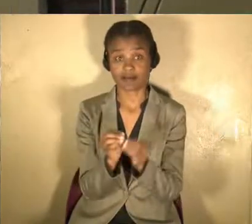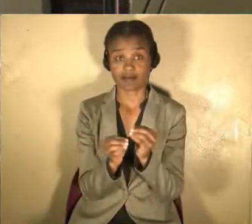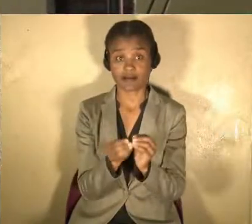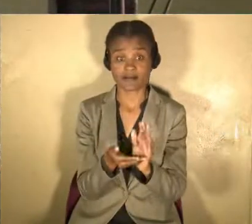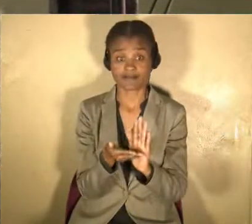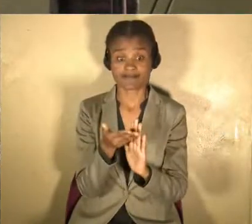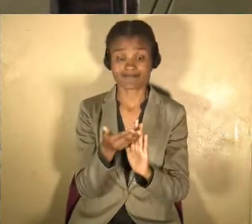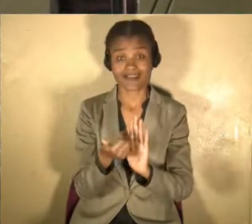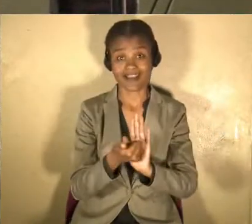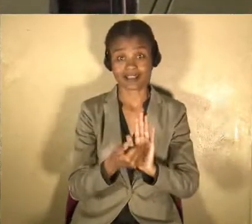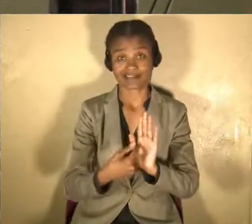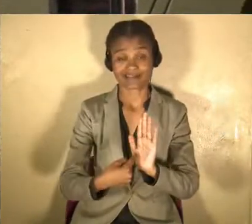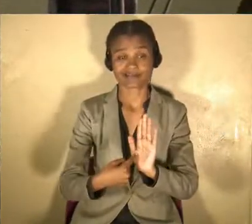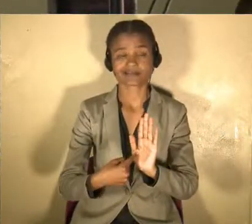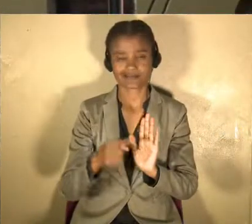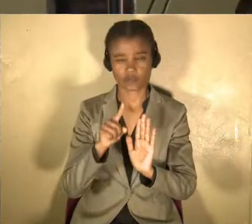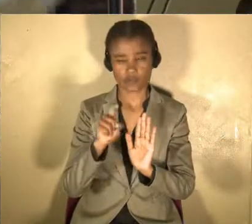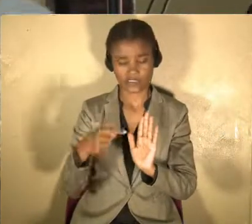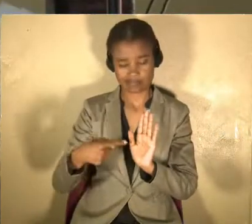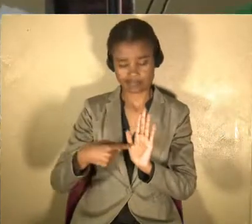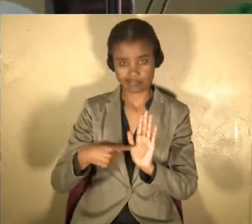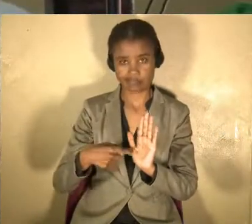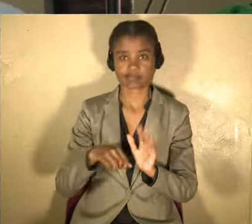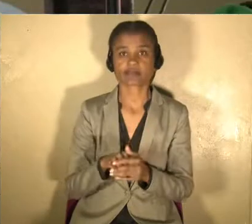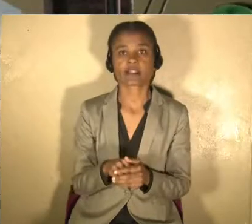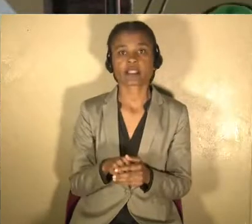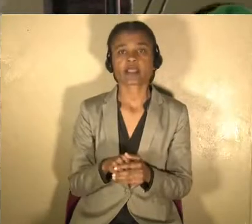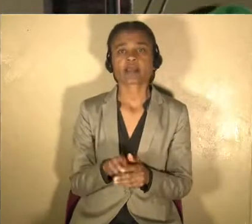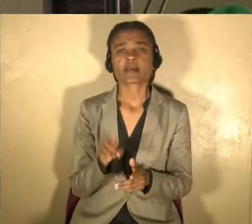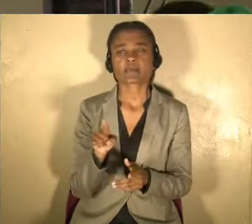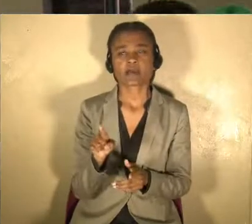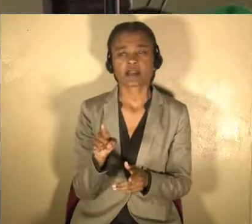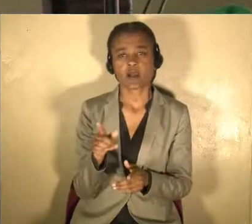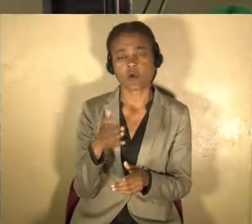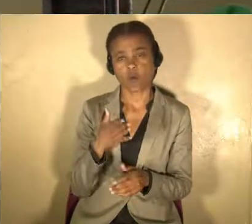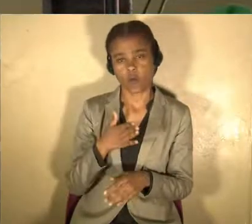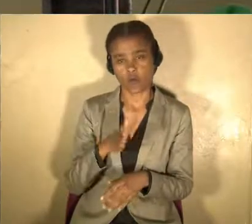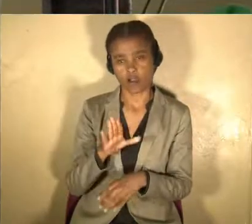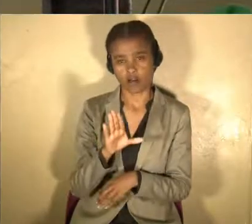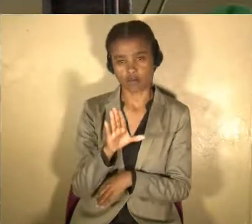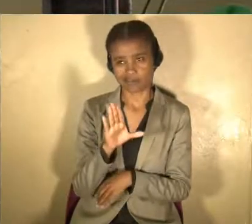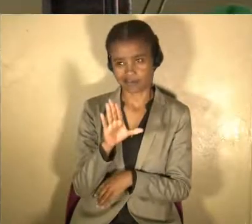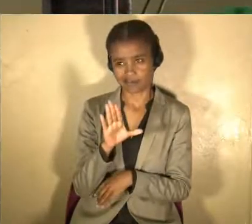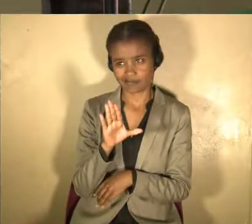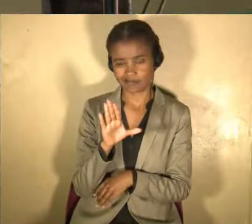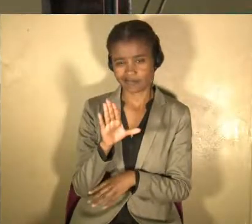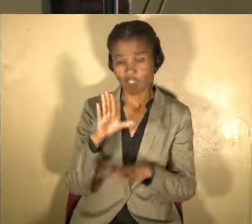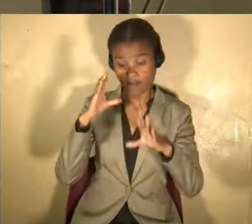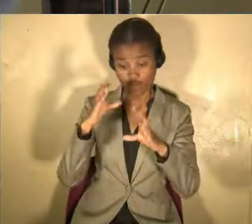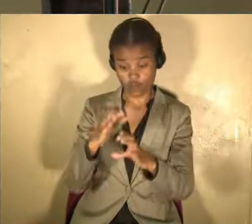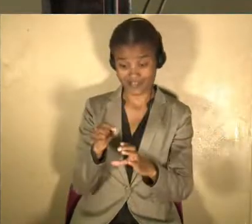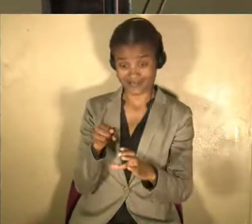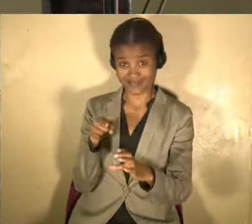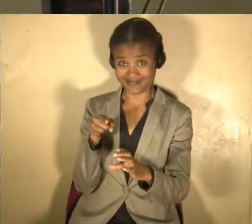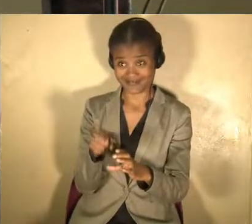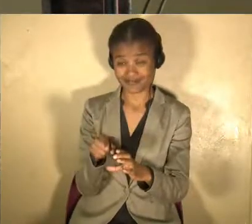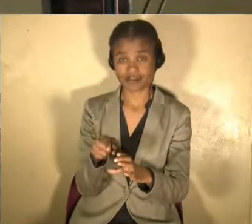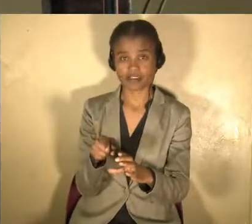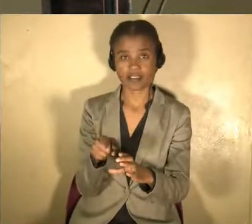I just need us to deal with the recourse, because the North High